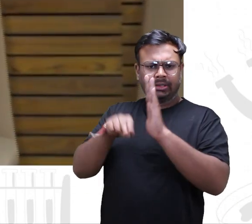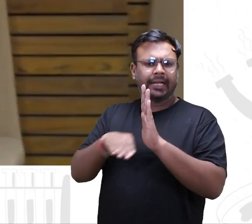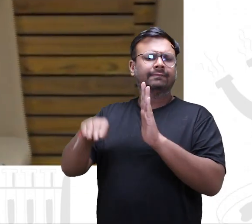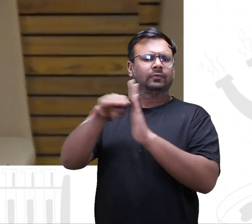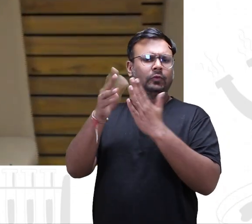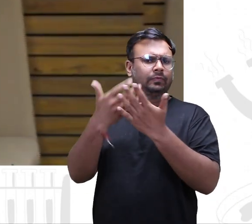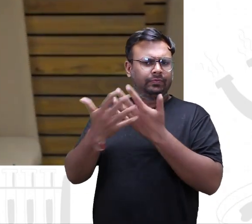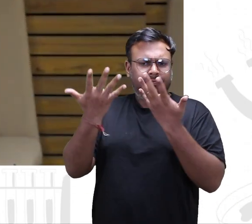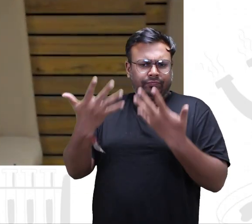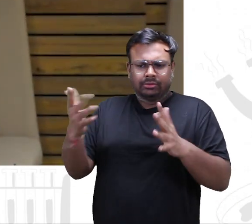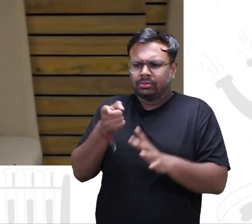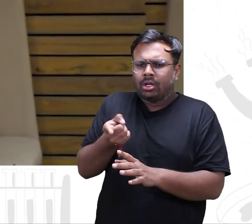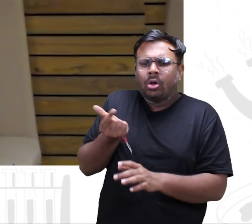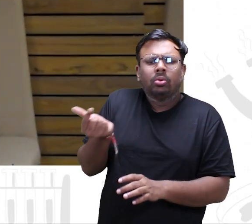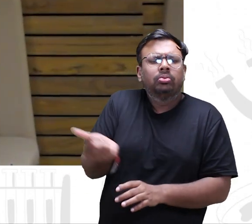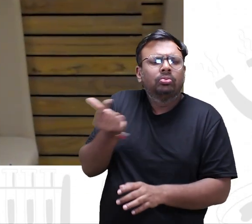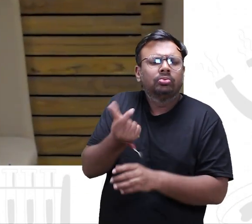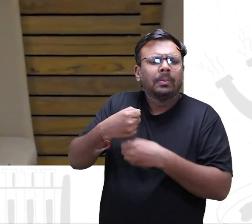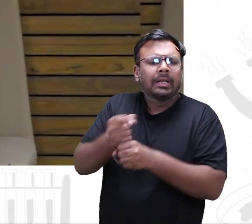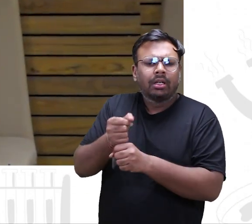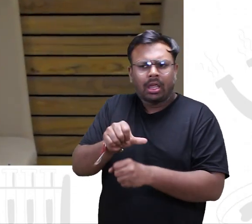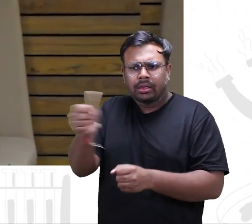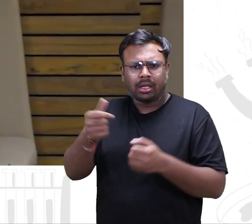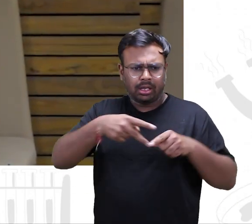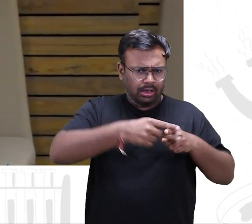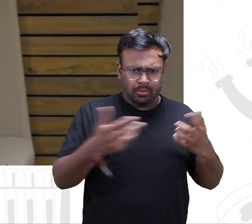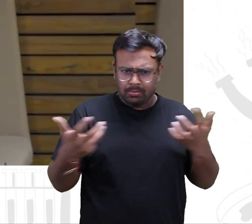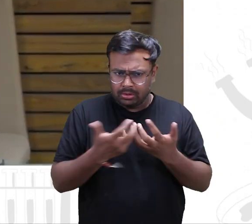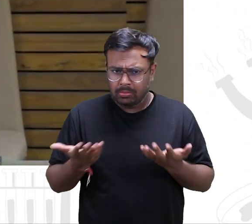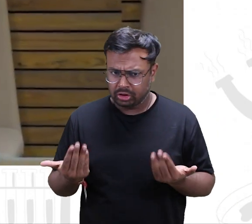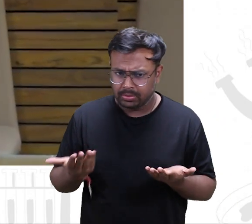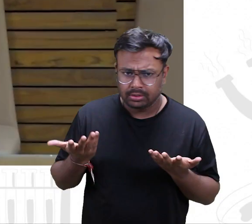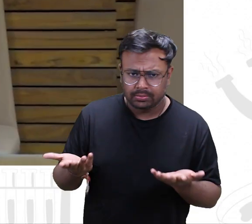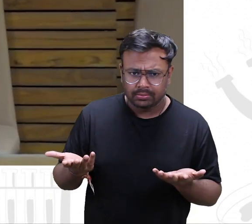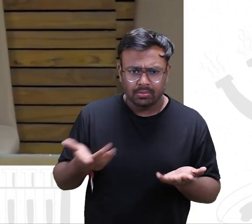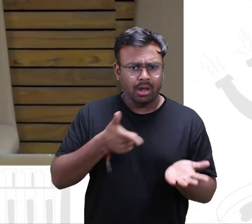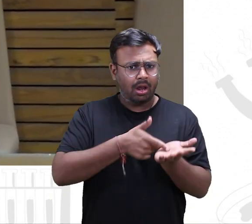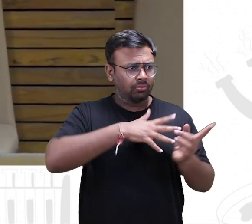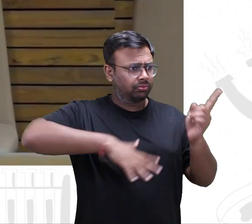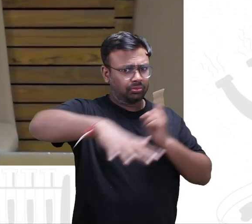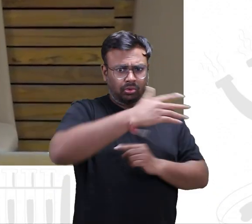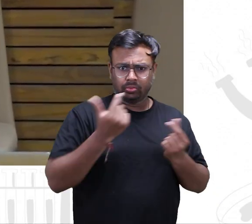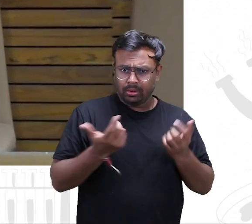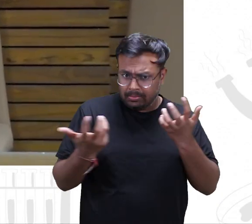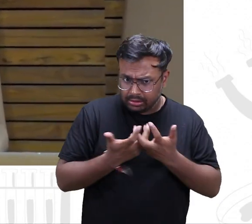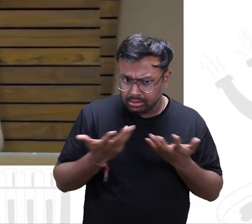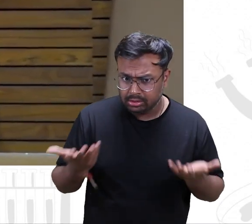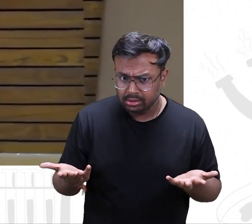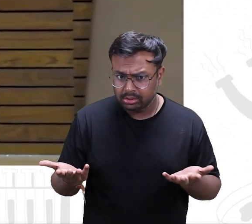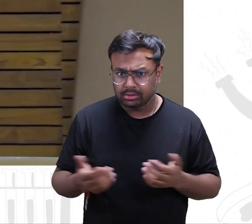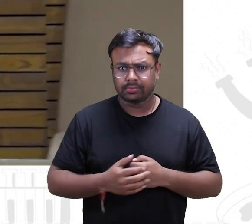has already reached a level where it can be used with the other crop improvement tools that we have for